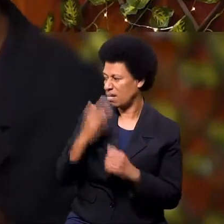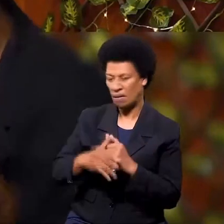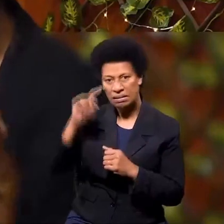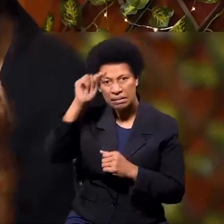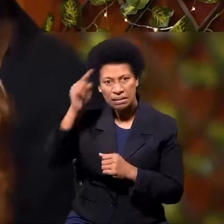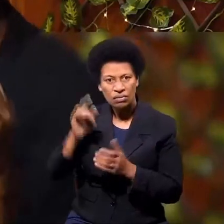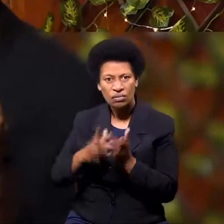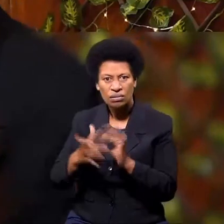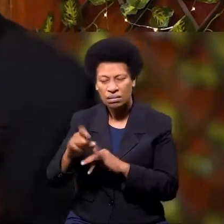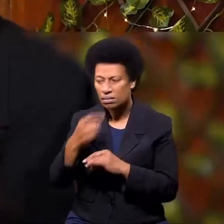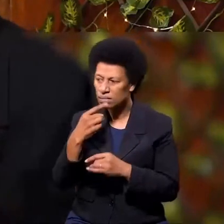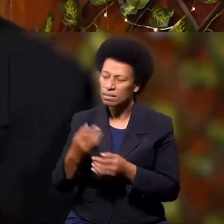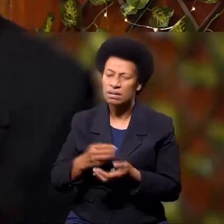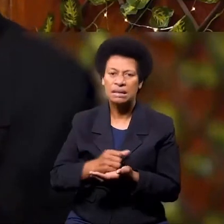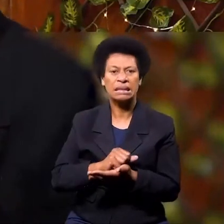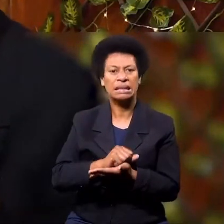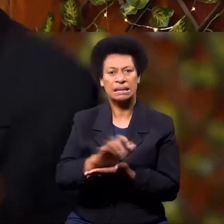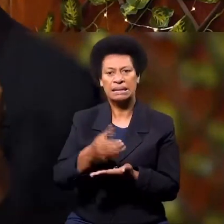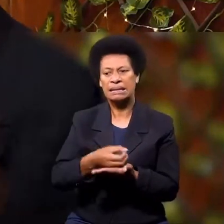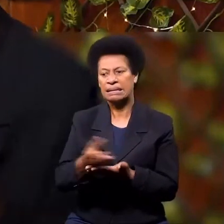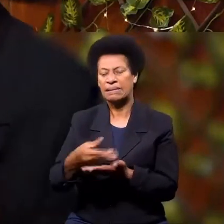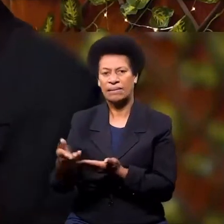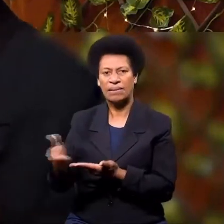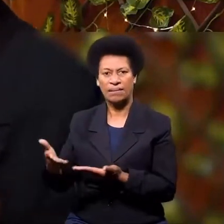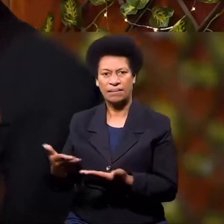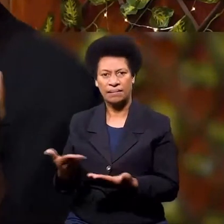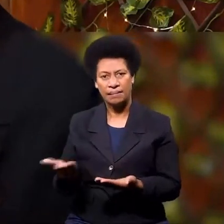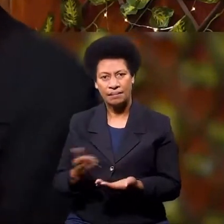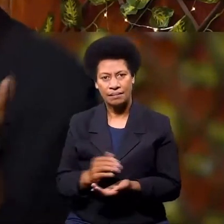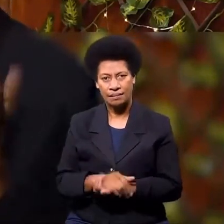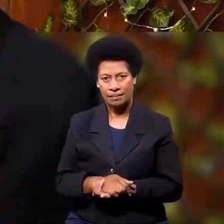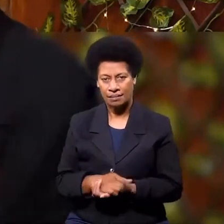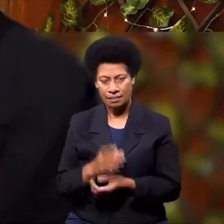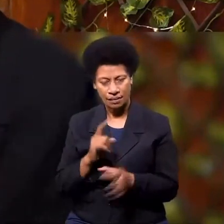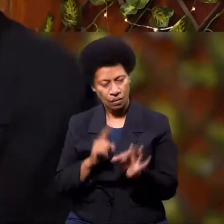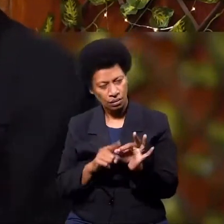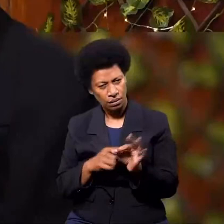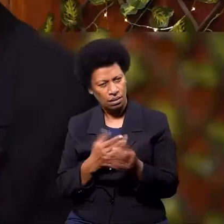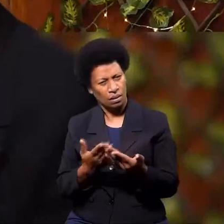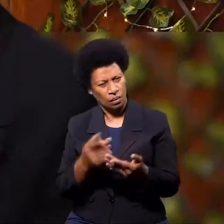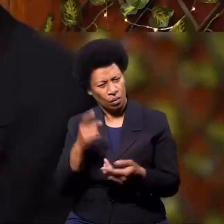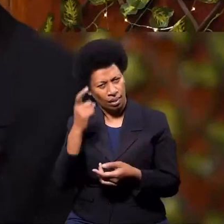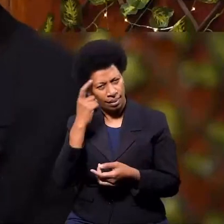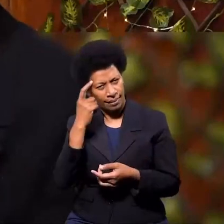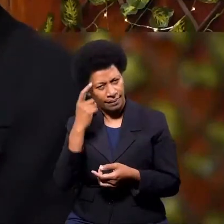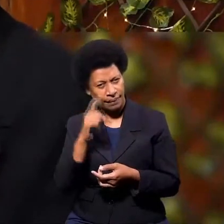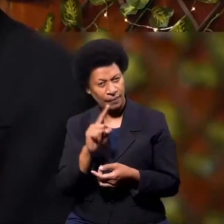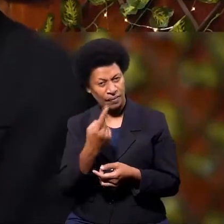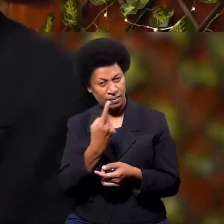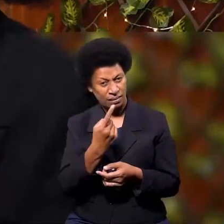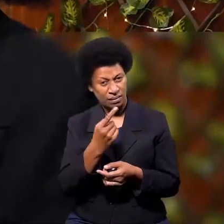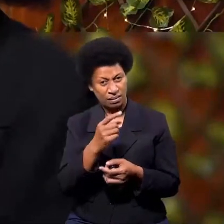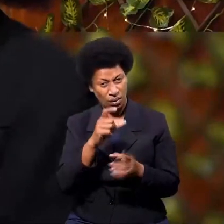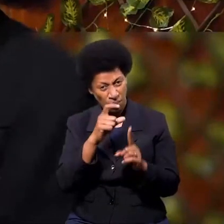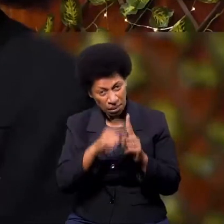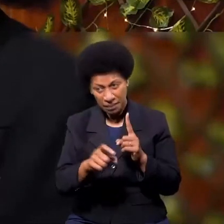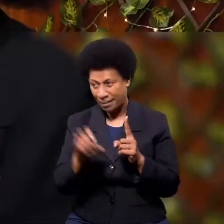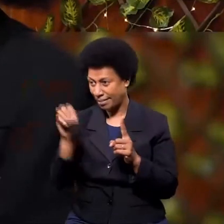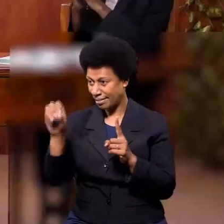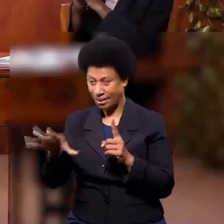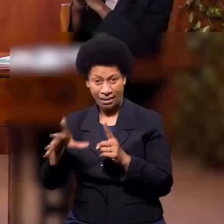we're coming to a close, just how do you think does the Ten Commandments and the First Commandment relate to each other?